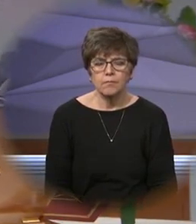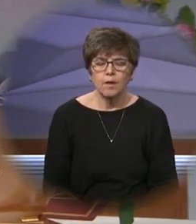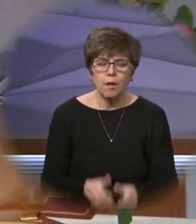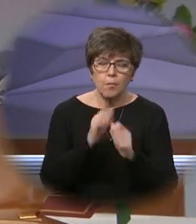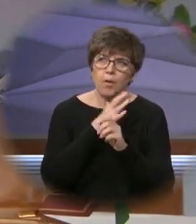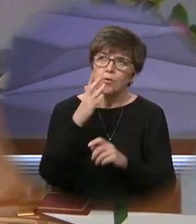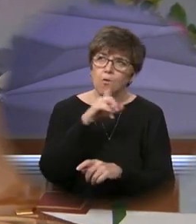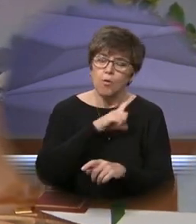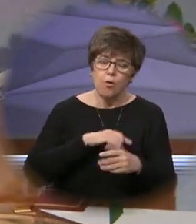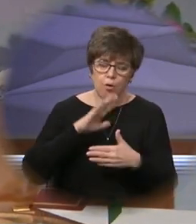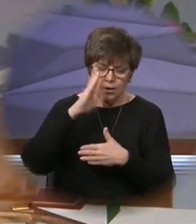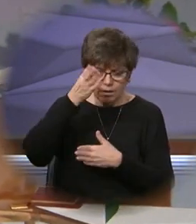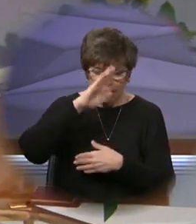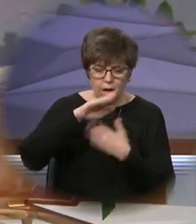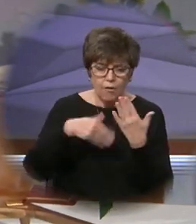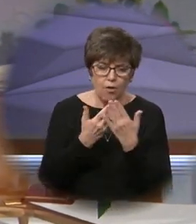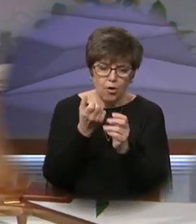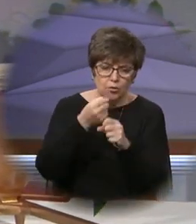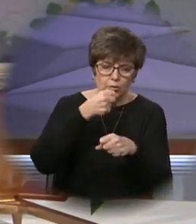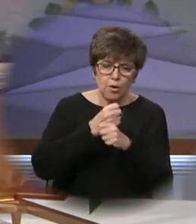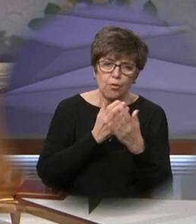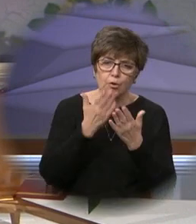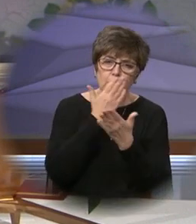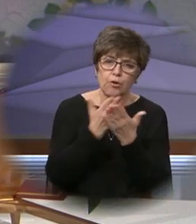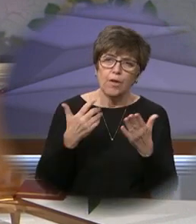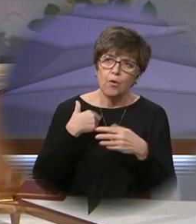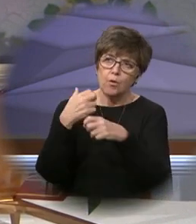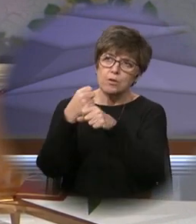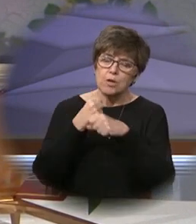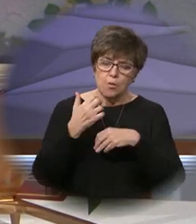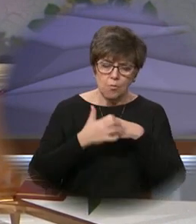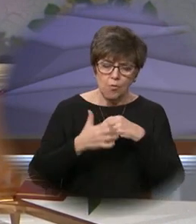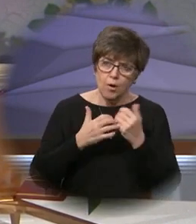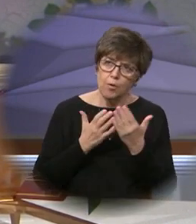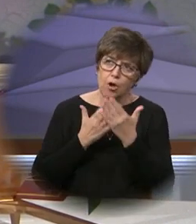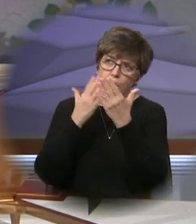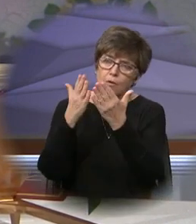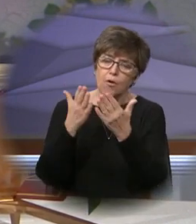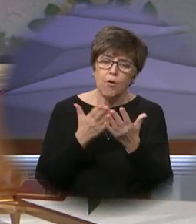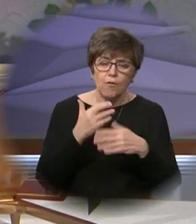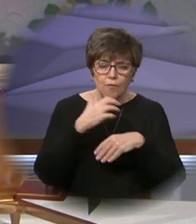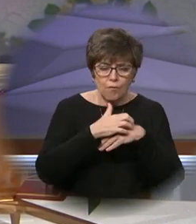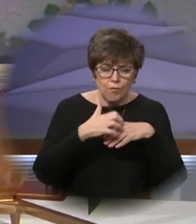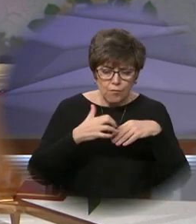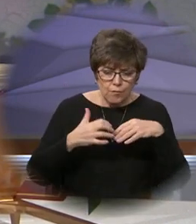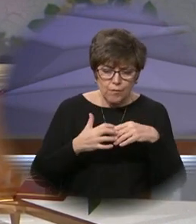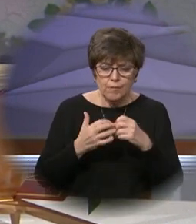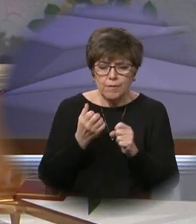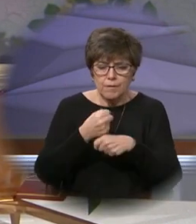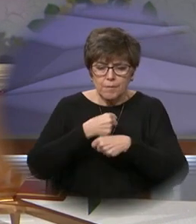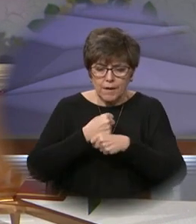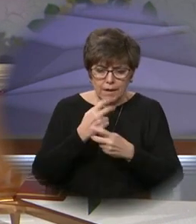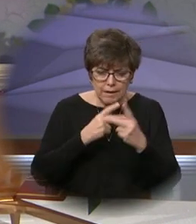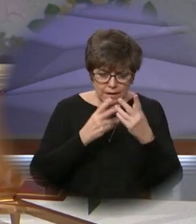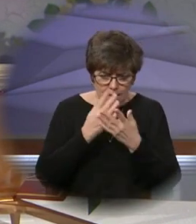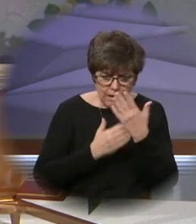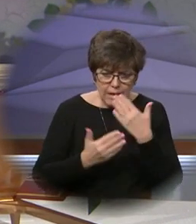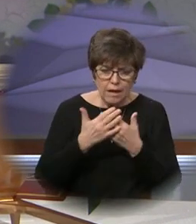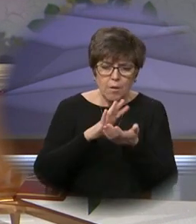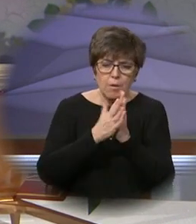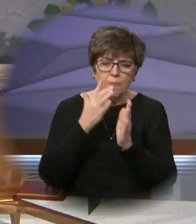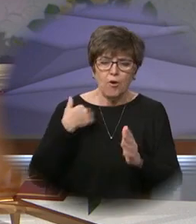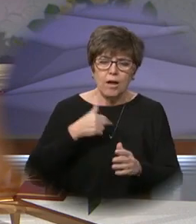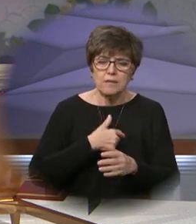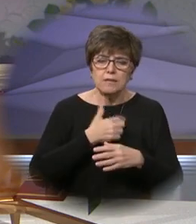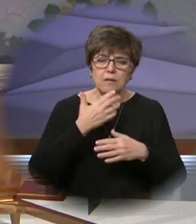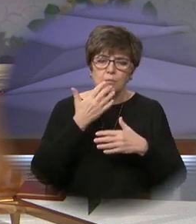Blessed are you, Lord God of all creation, for through your goodness we have received the bread we offer you. Fruit of the earth and work of human hands, it will become for